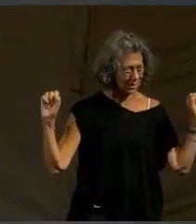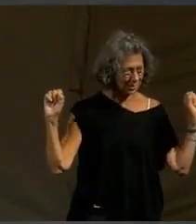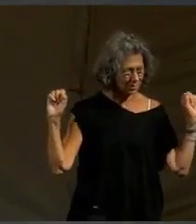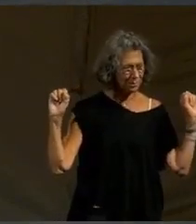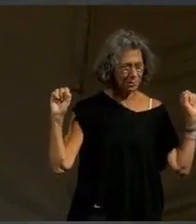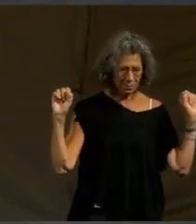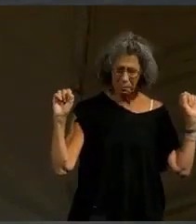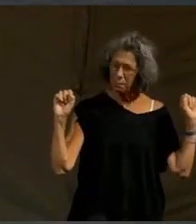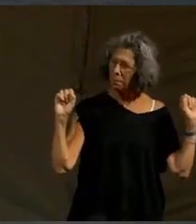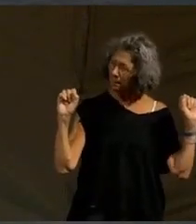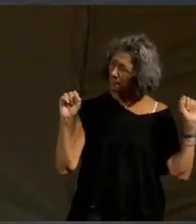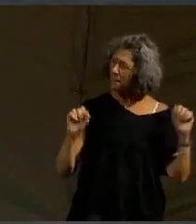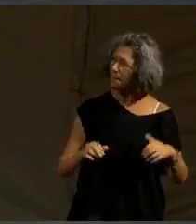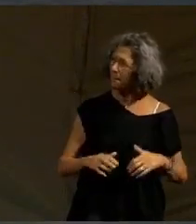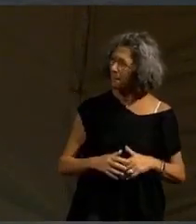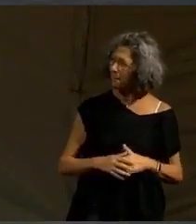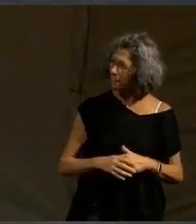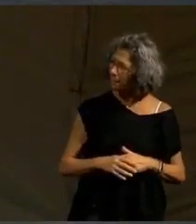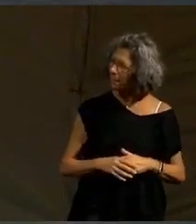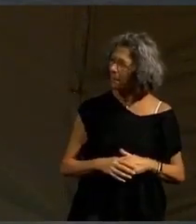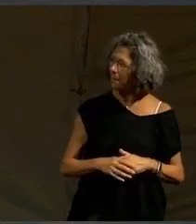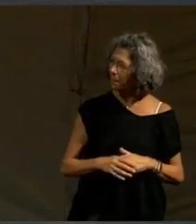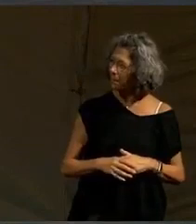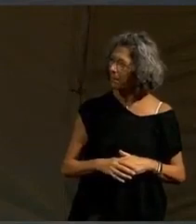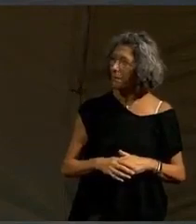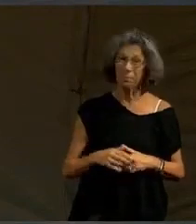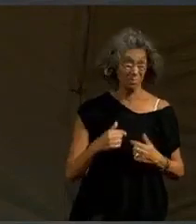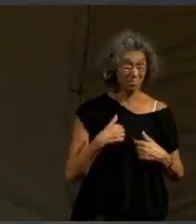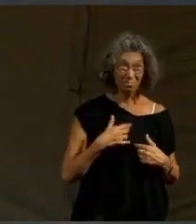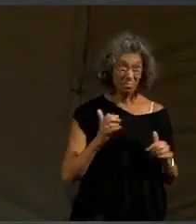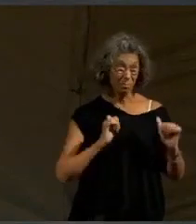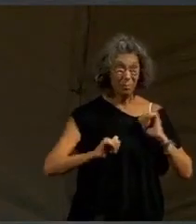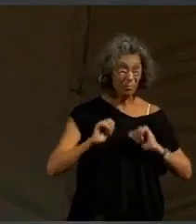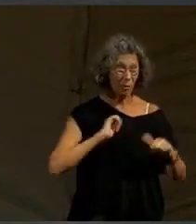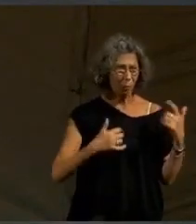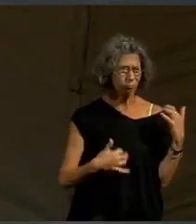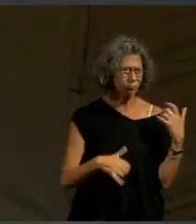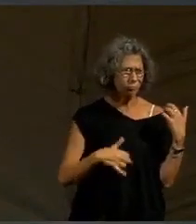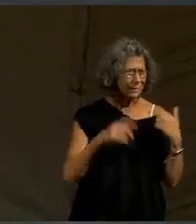You know I could not play like B.B. King.